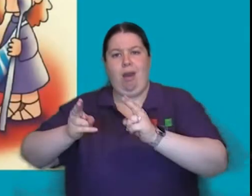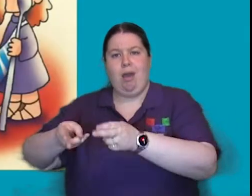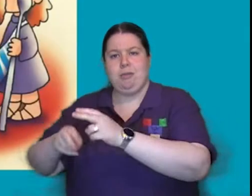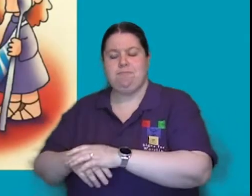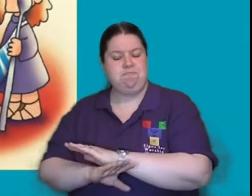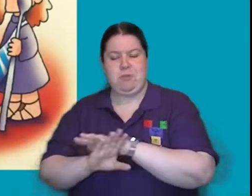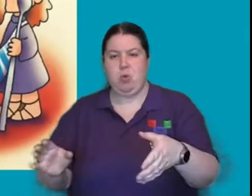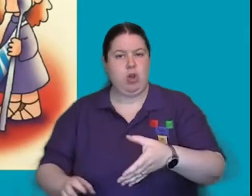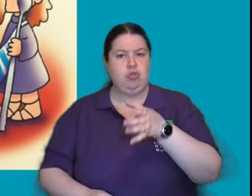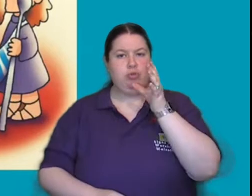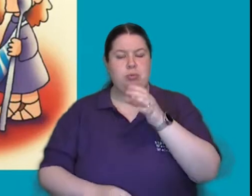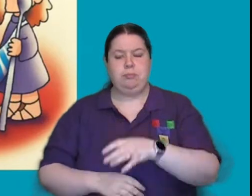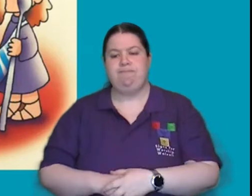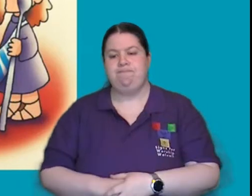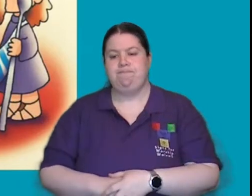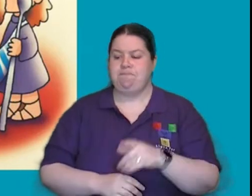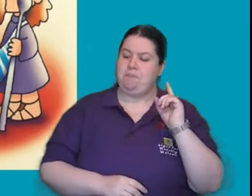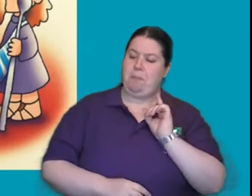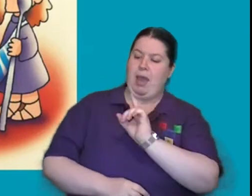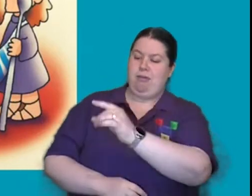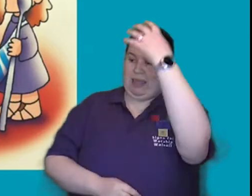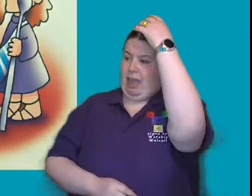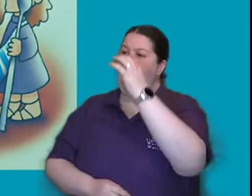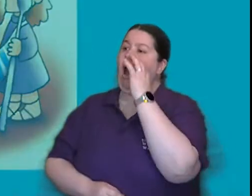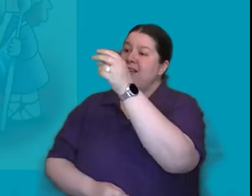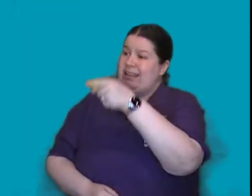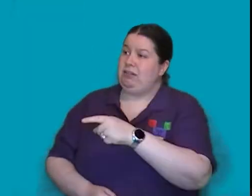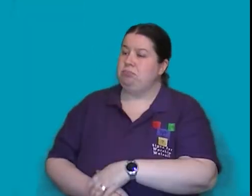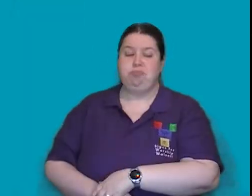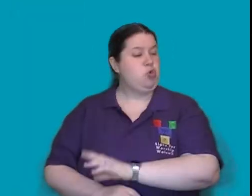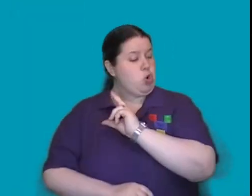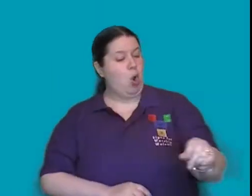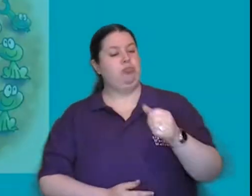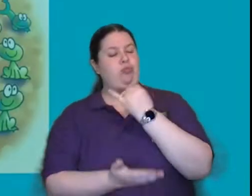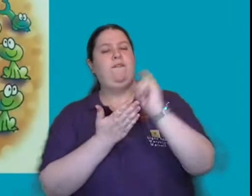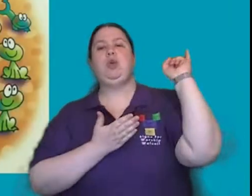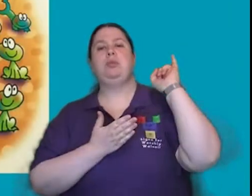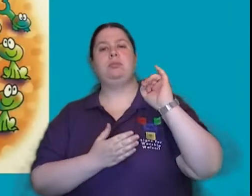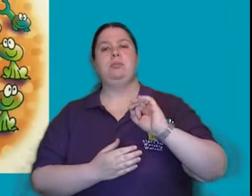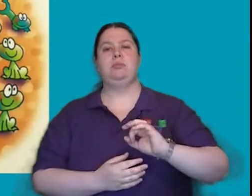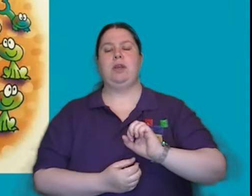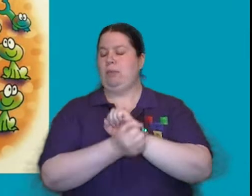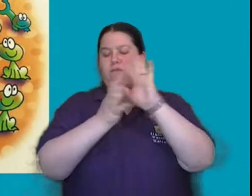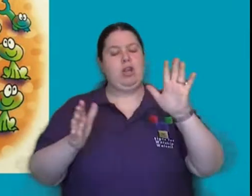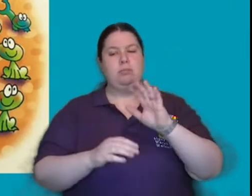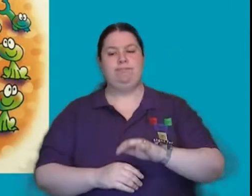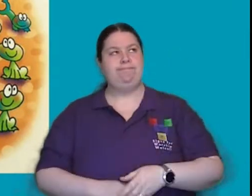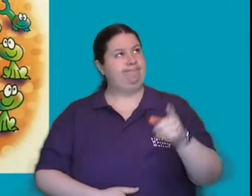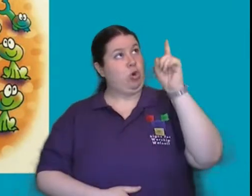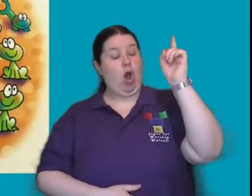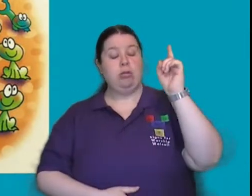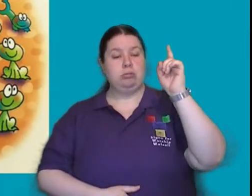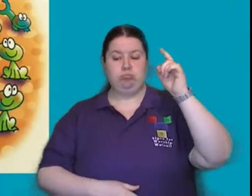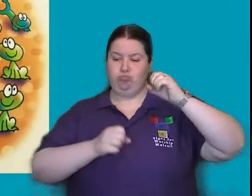So Aaron and Moses returned to Pharaoh and asked the same. But he said, I won't let your people go. God then